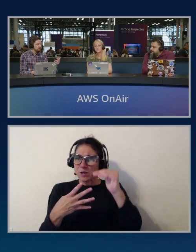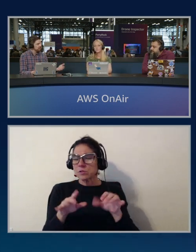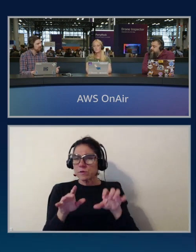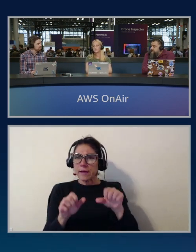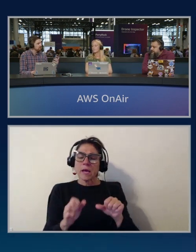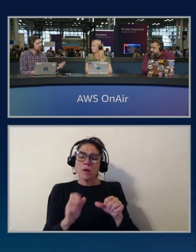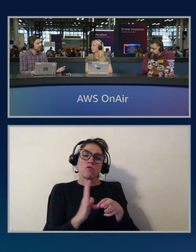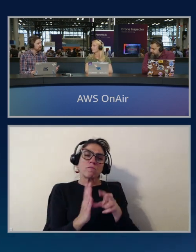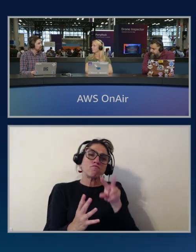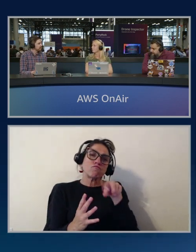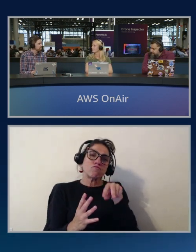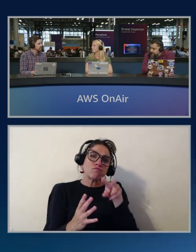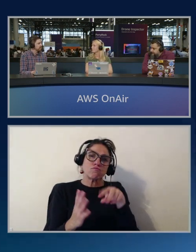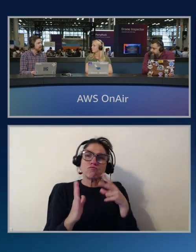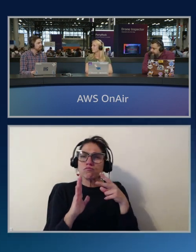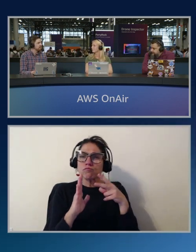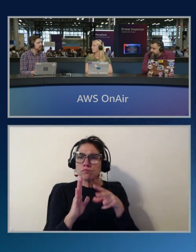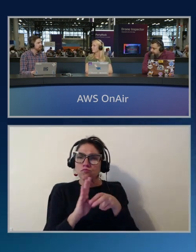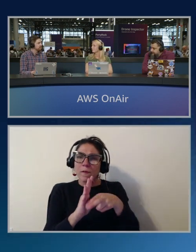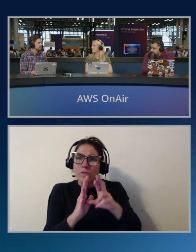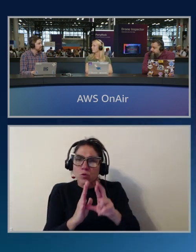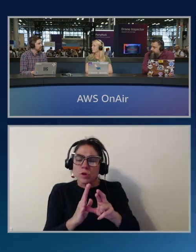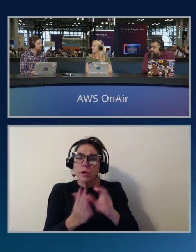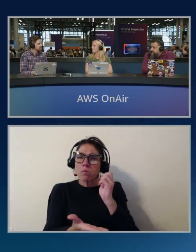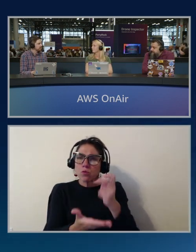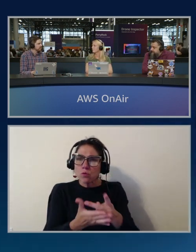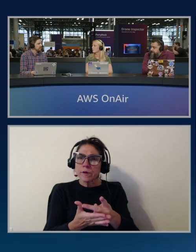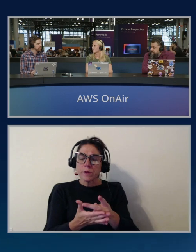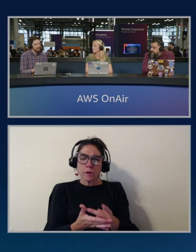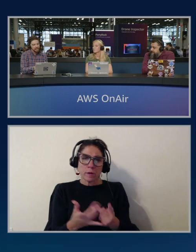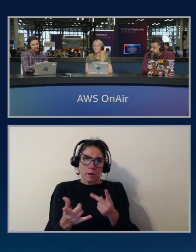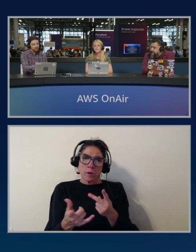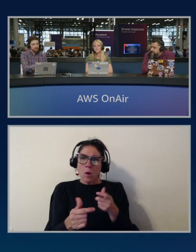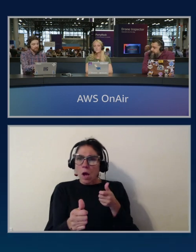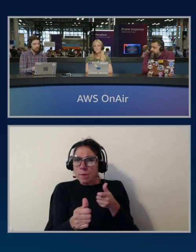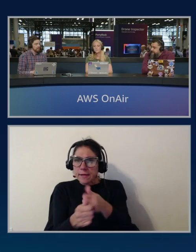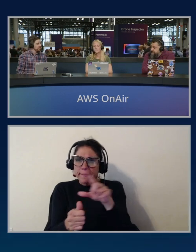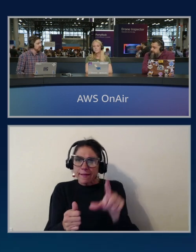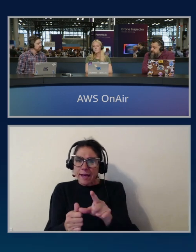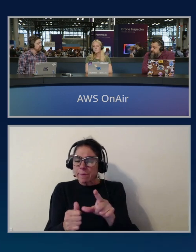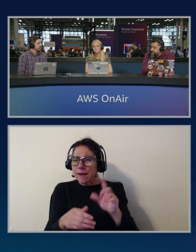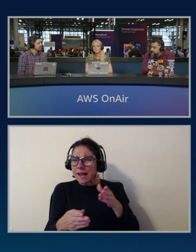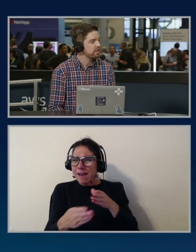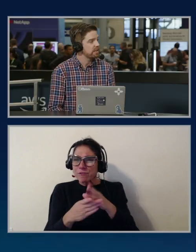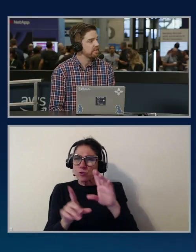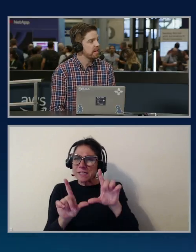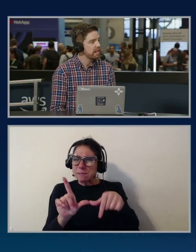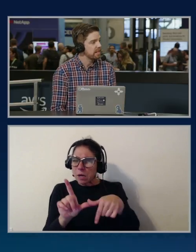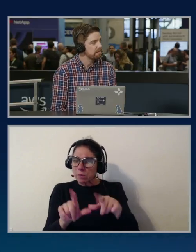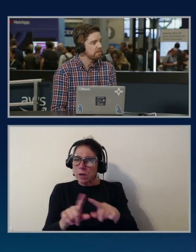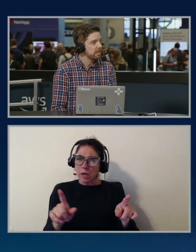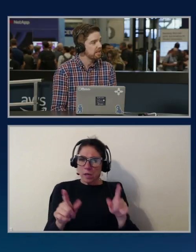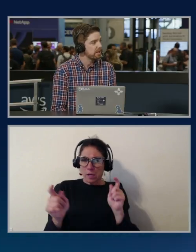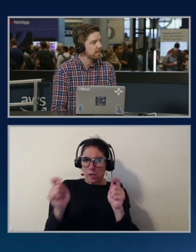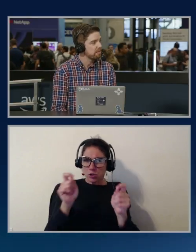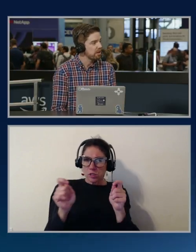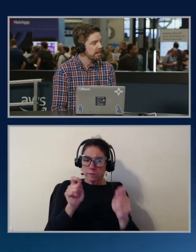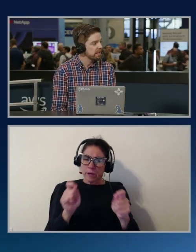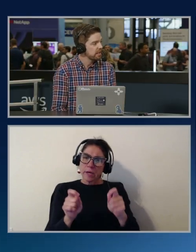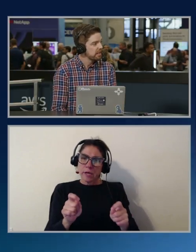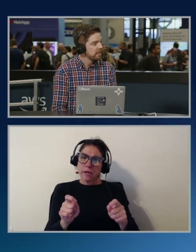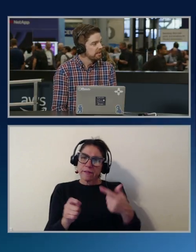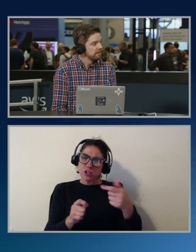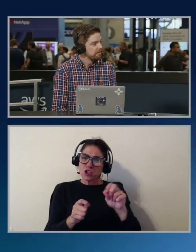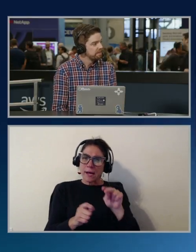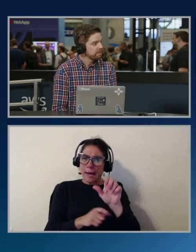review it, go approve it, go upgrade the library after it expires, something like this. This was all suggested, though, by the generative AI capabilities within the